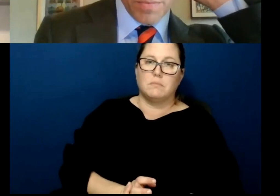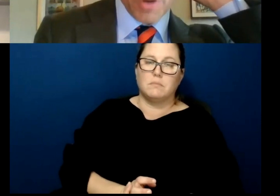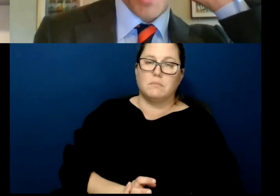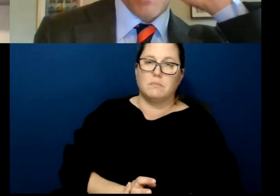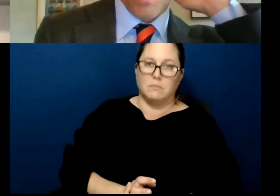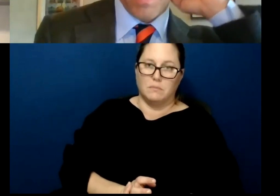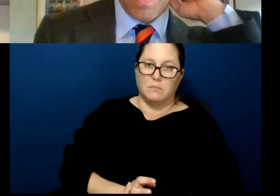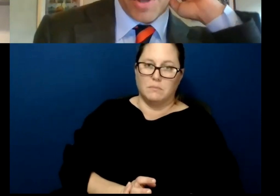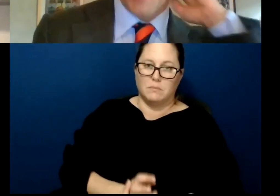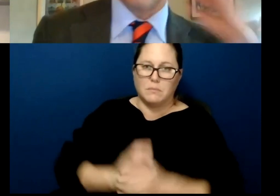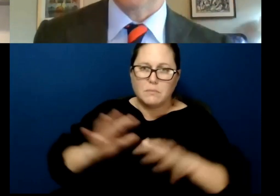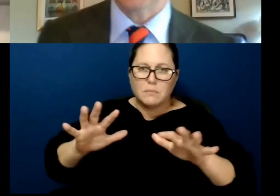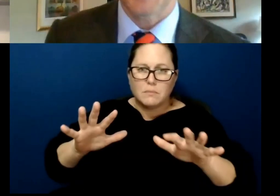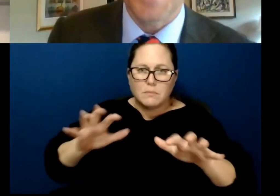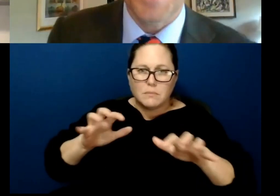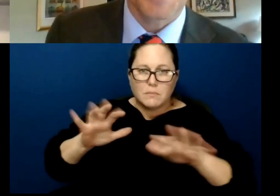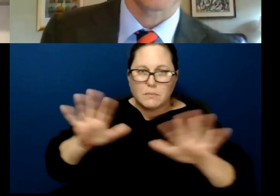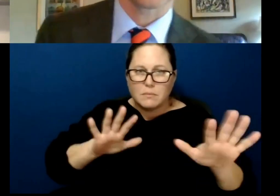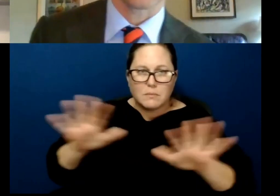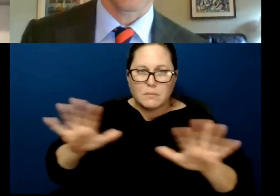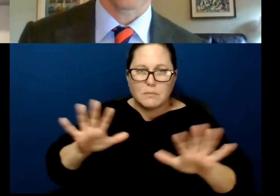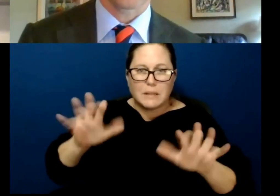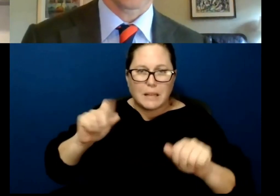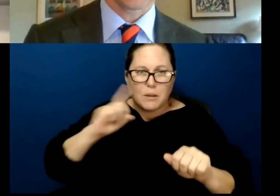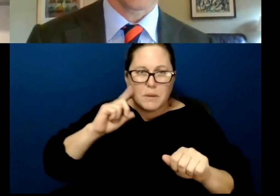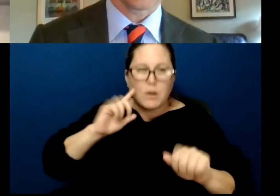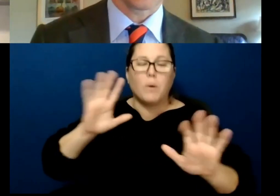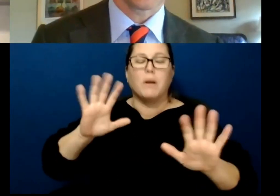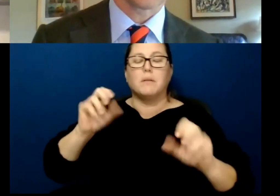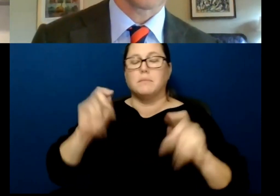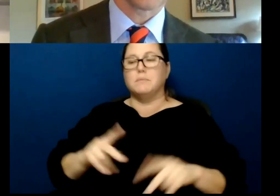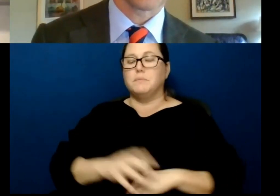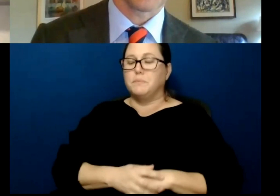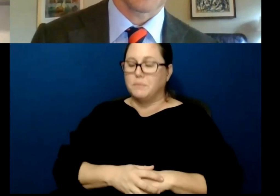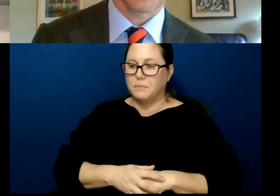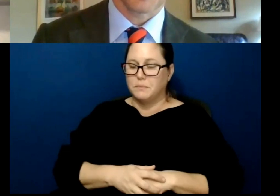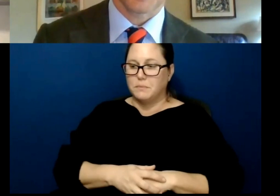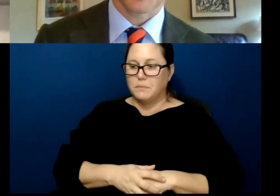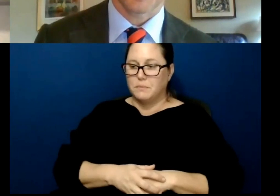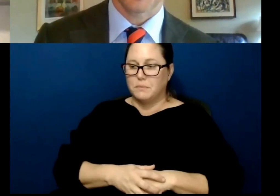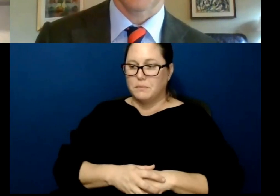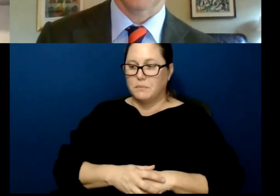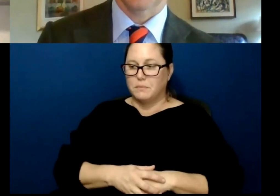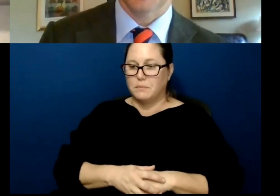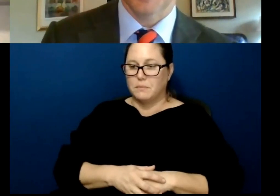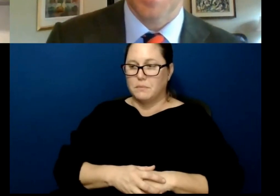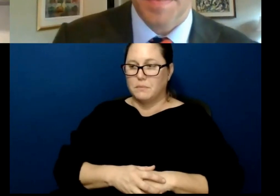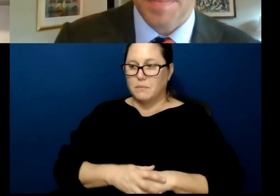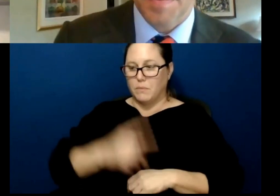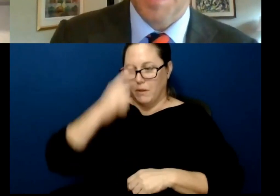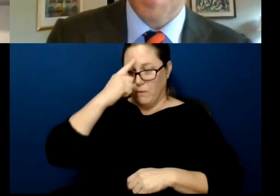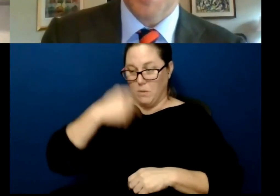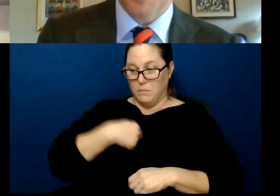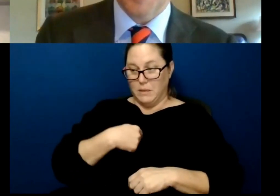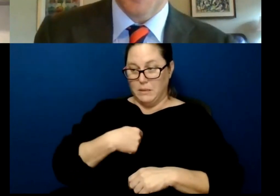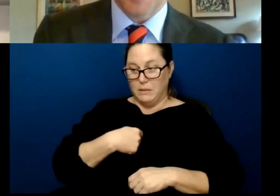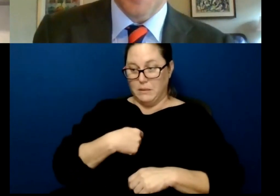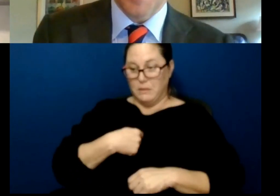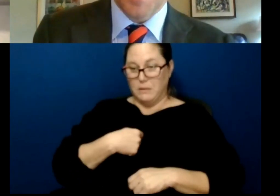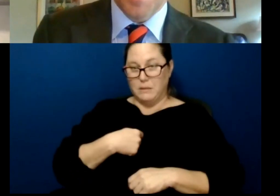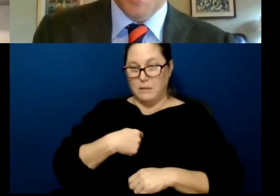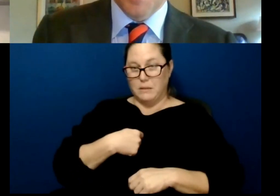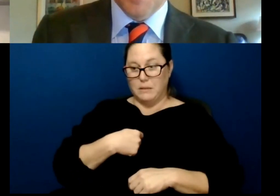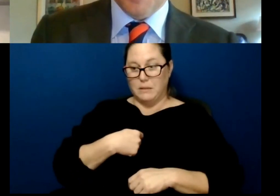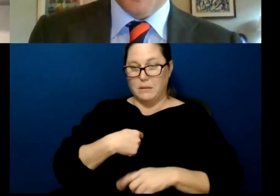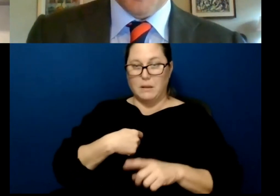Oh, there you go. Can you hear me? It Go looks ahead. like I'm freezing. Okay, here we go. I think one of the things that always comes back for me that plays a big role, and I'm